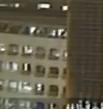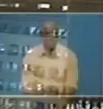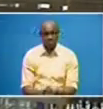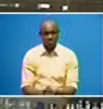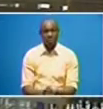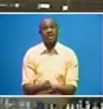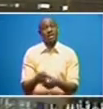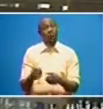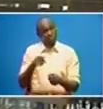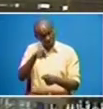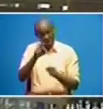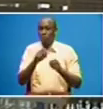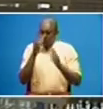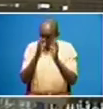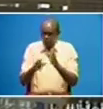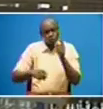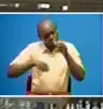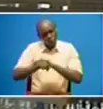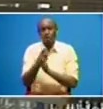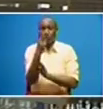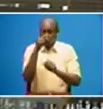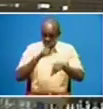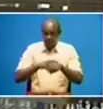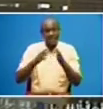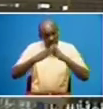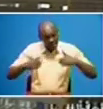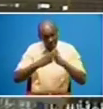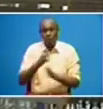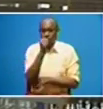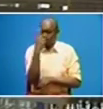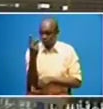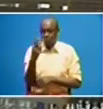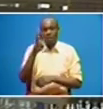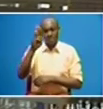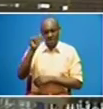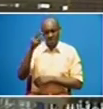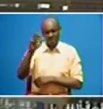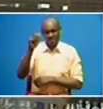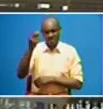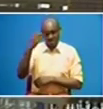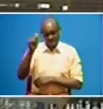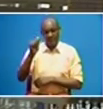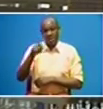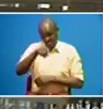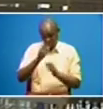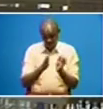Theo Walcott scored twice as Arsenal sealed a 5-2 victory over Benfica in their opening match of